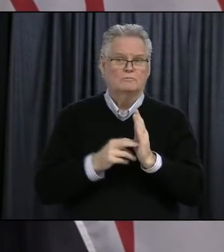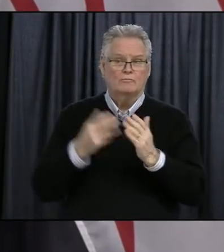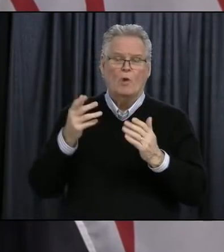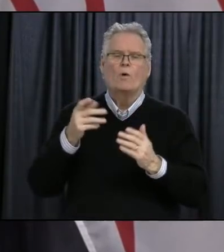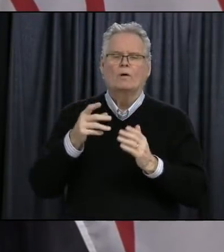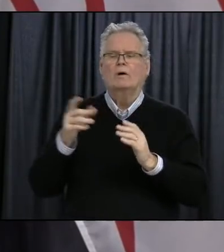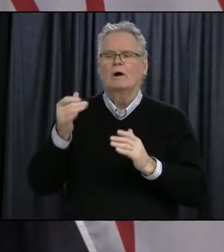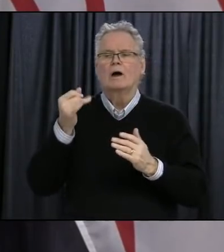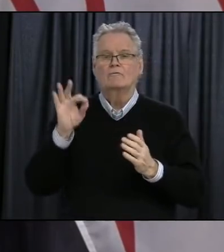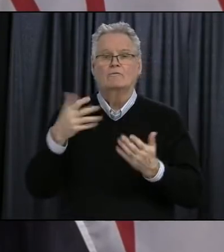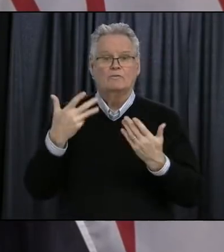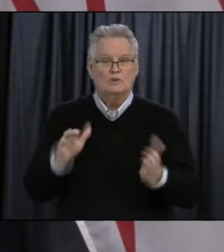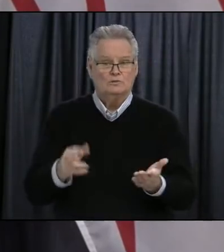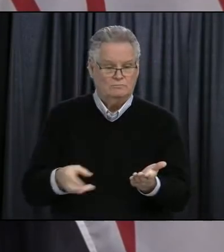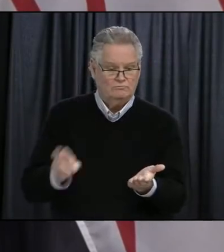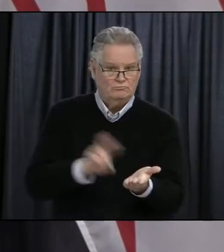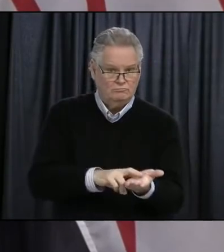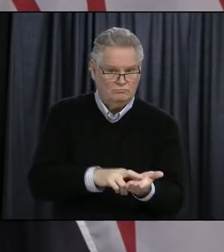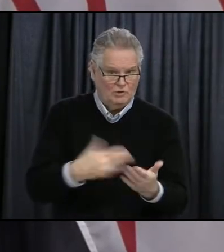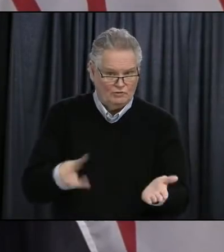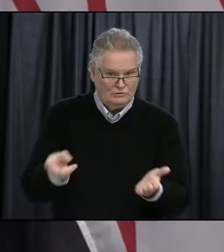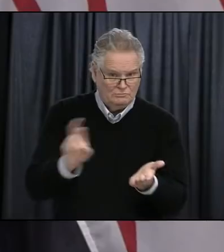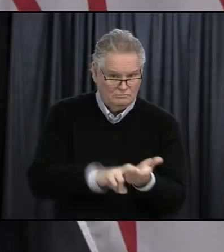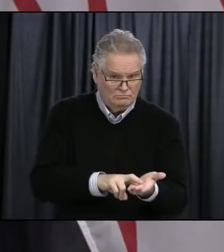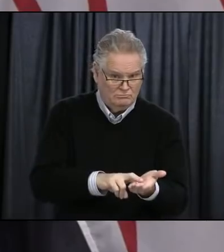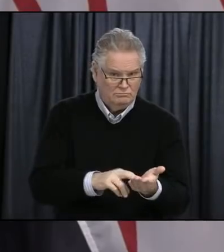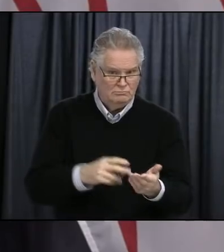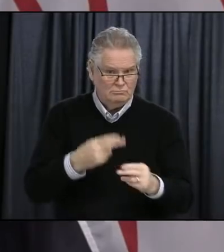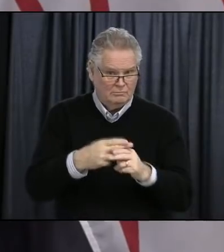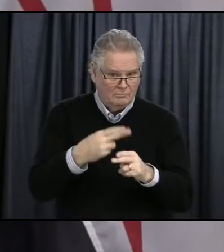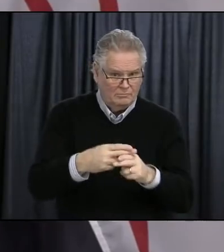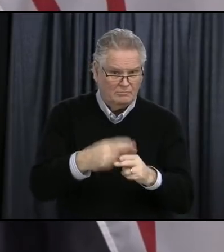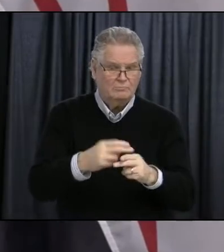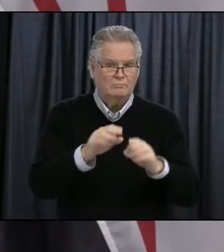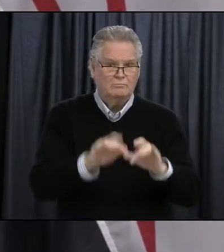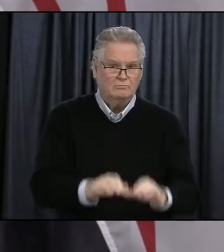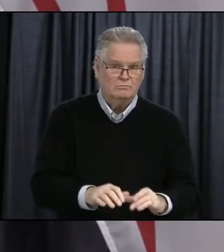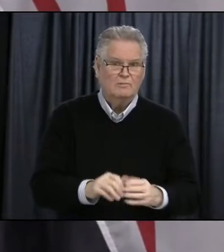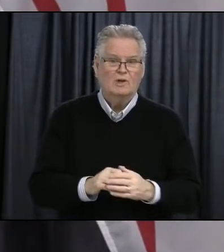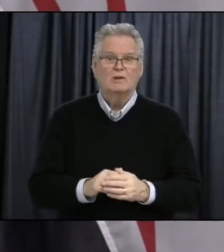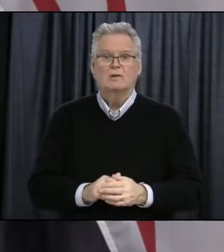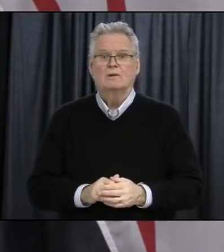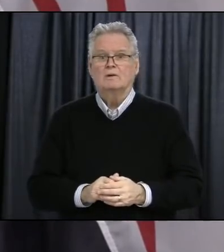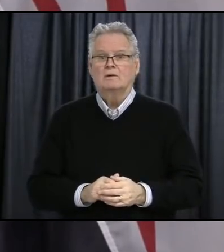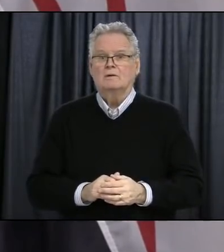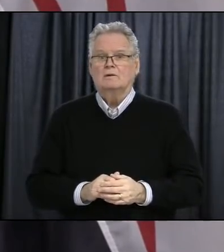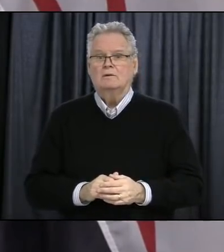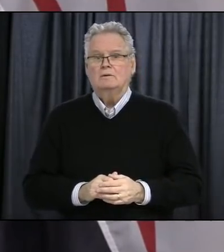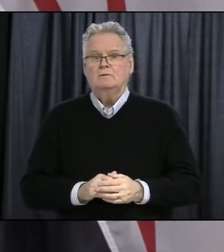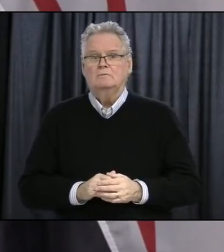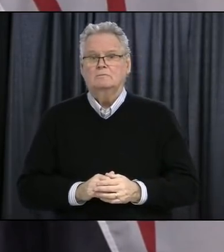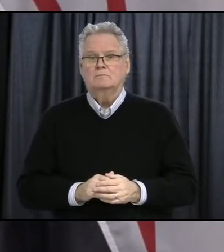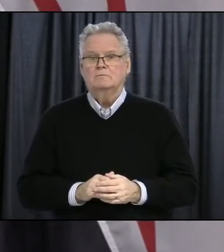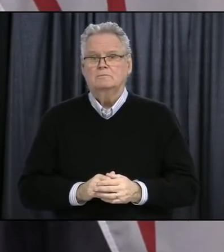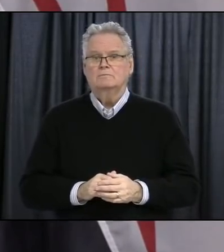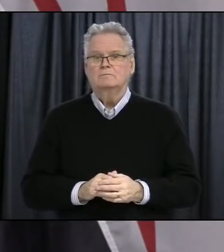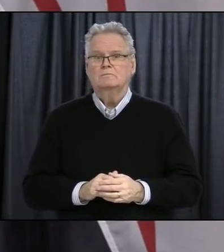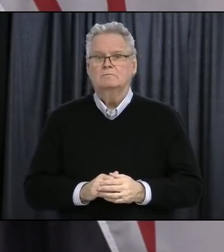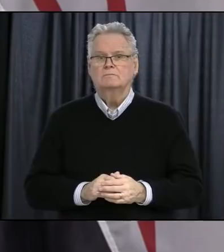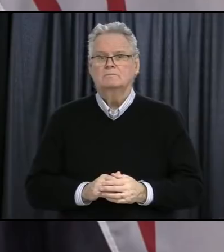the RHA will get your name. It may be that they're just waiting to have a clinic